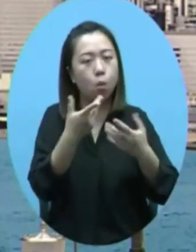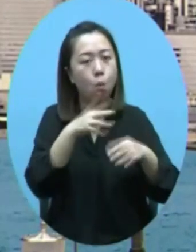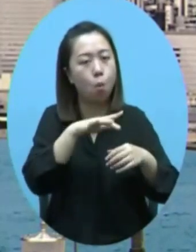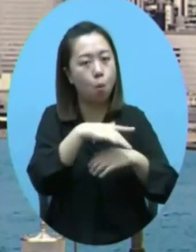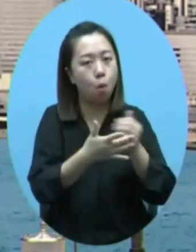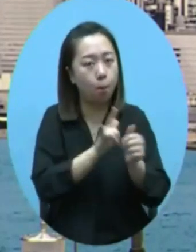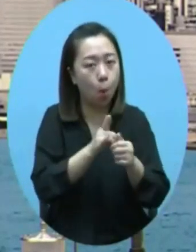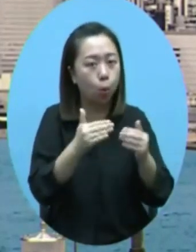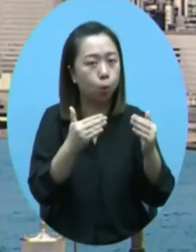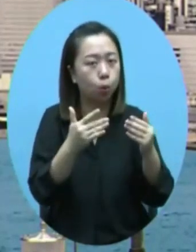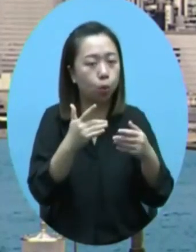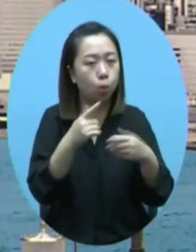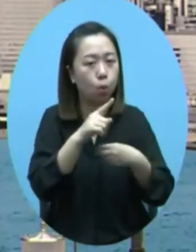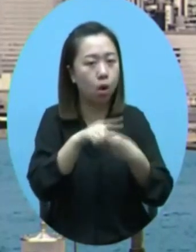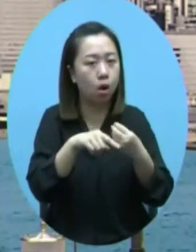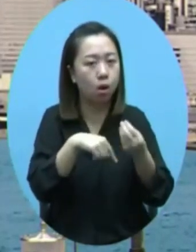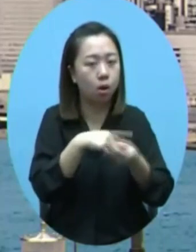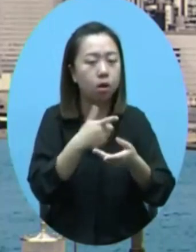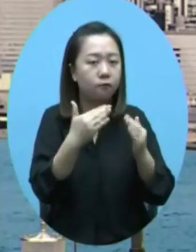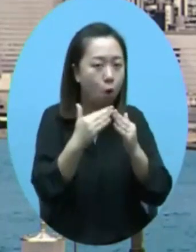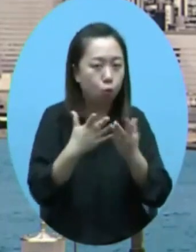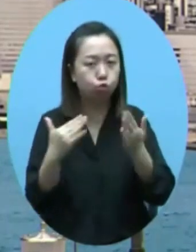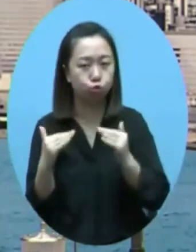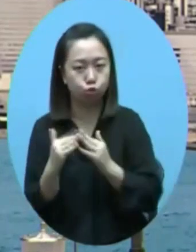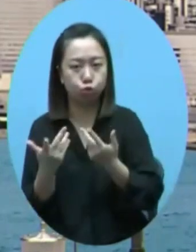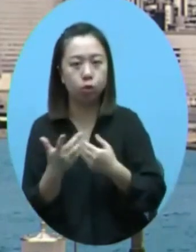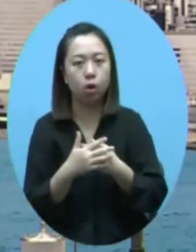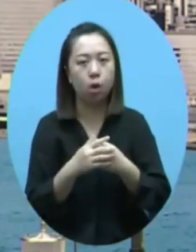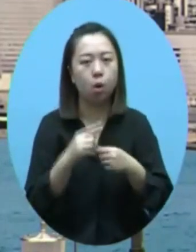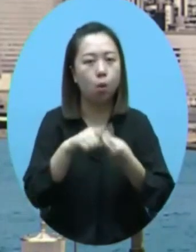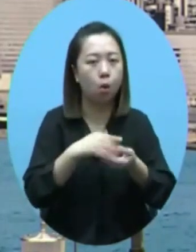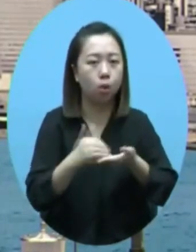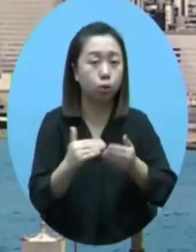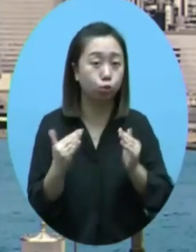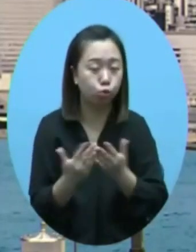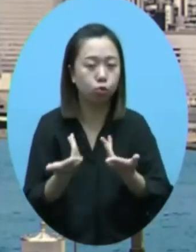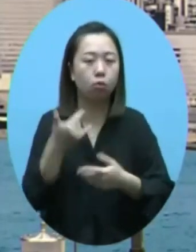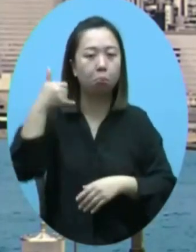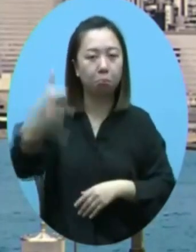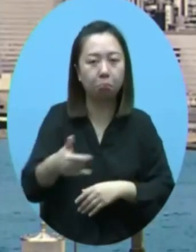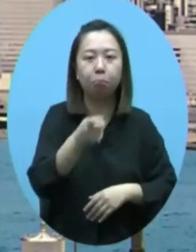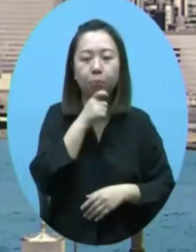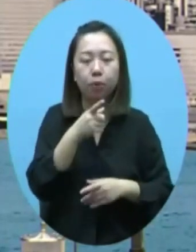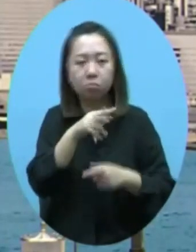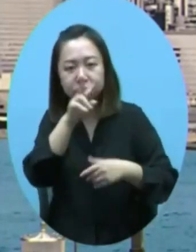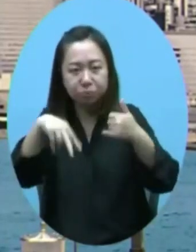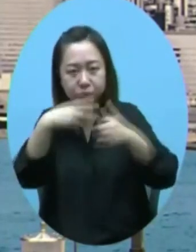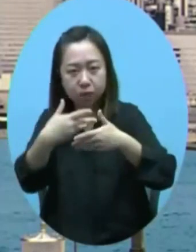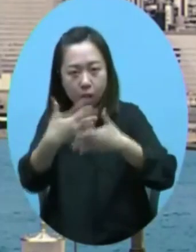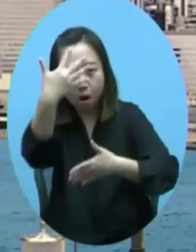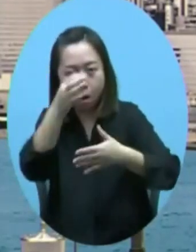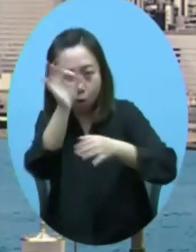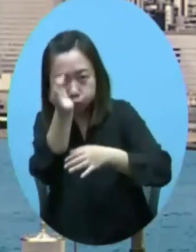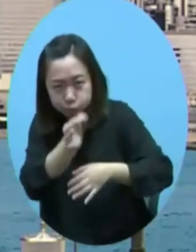well, with the EP Environmental Protection Department and the Housing Department experts went down to the Mingchun house